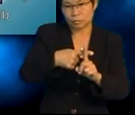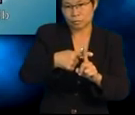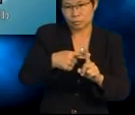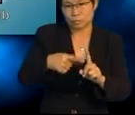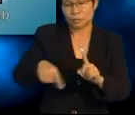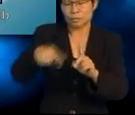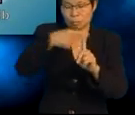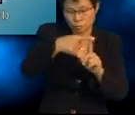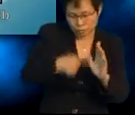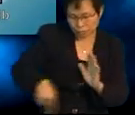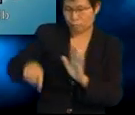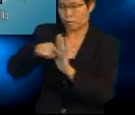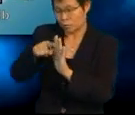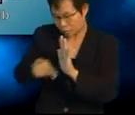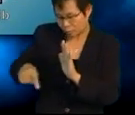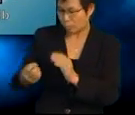terminal.